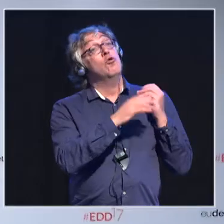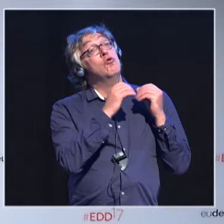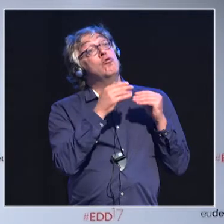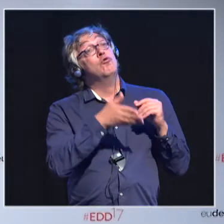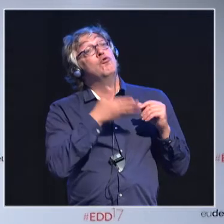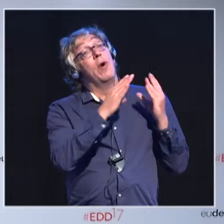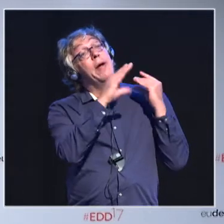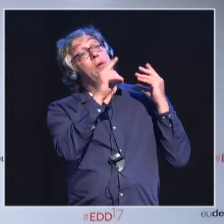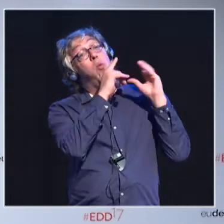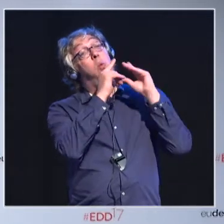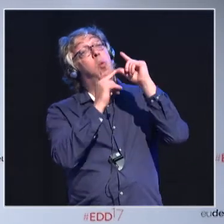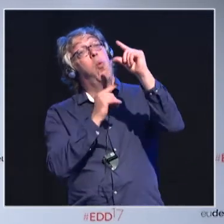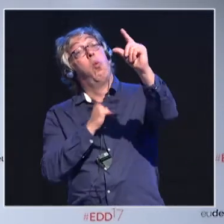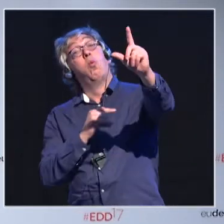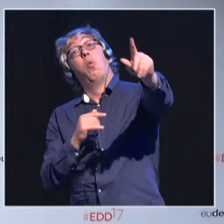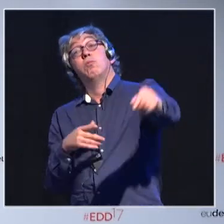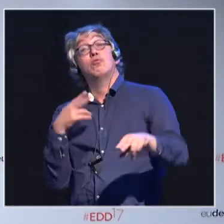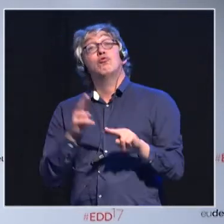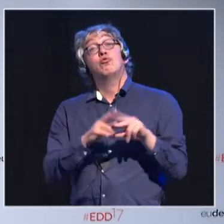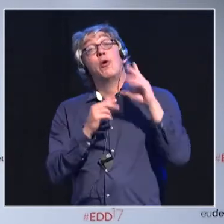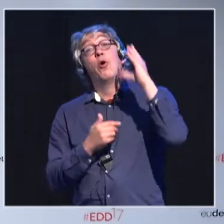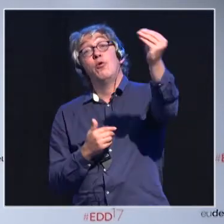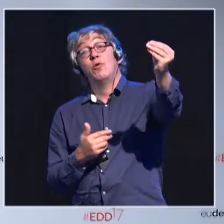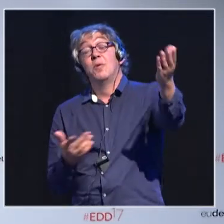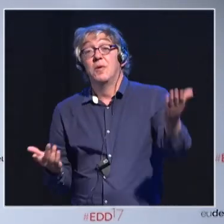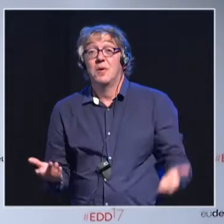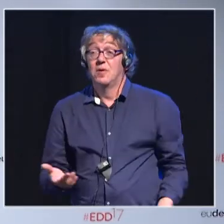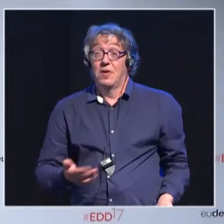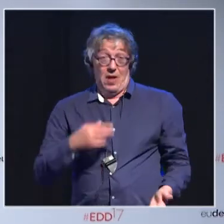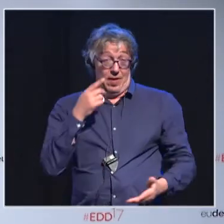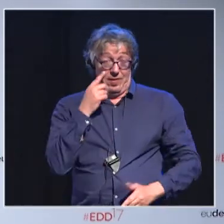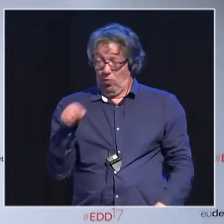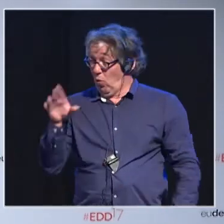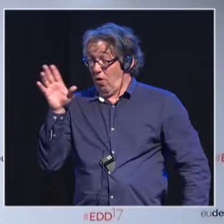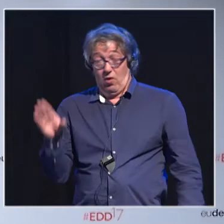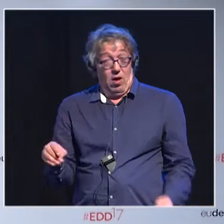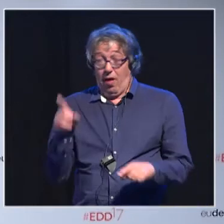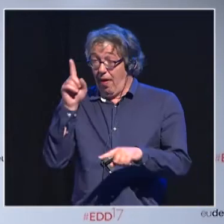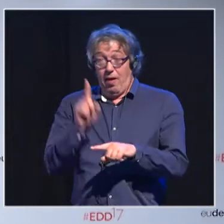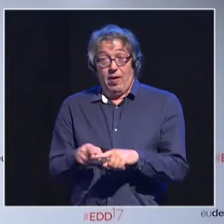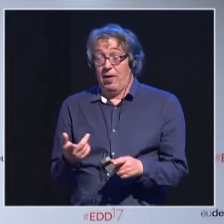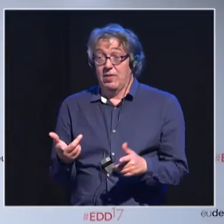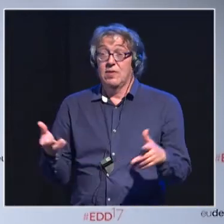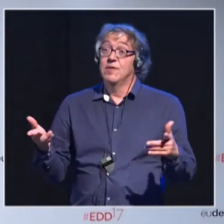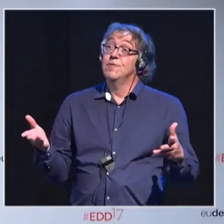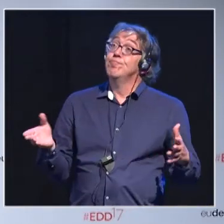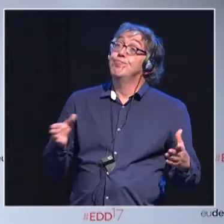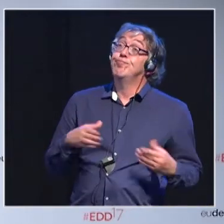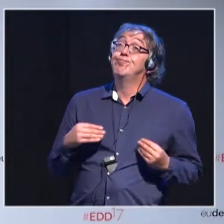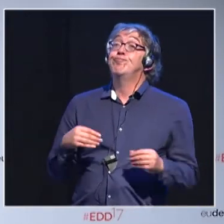train. I don't think this last option is a real option for African people or European people.